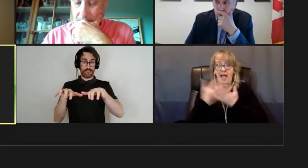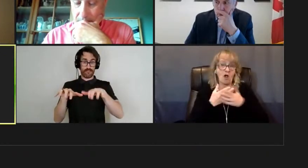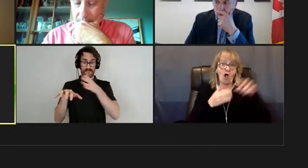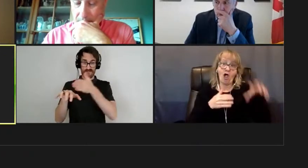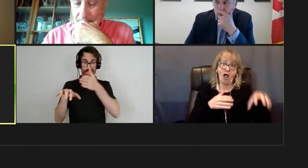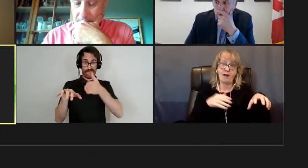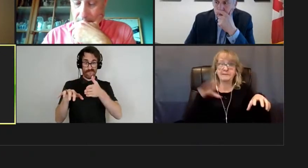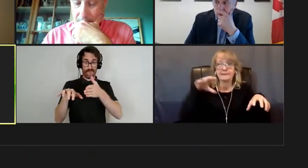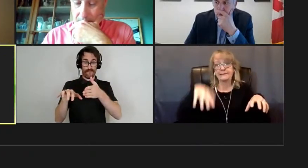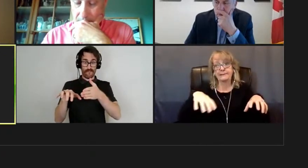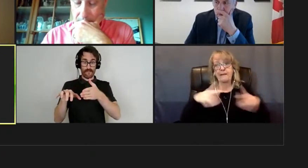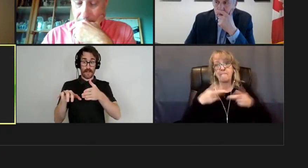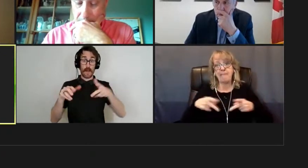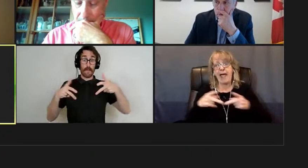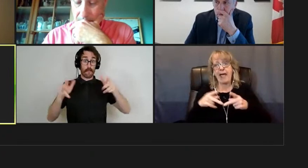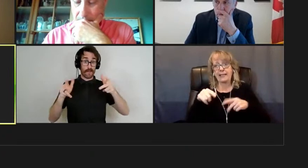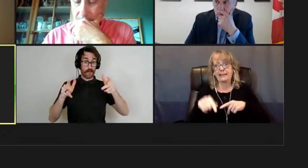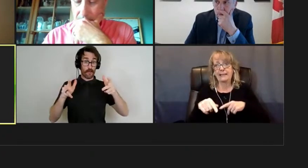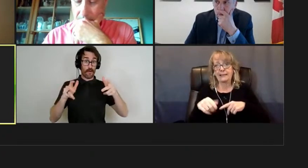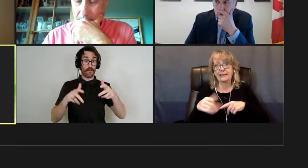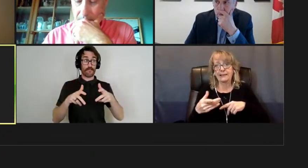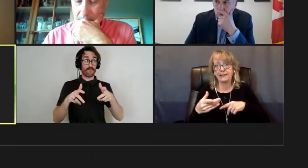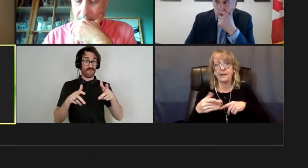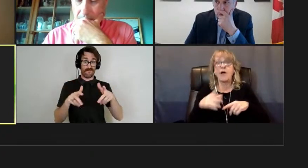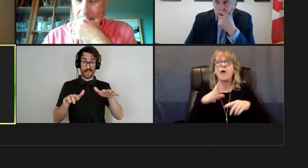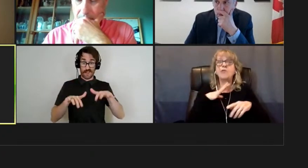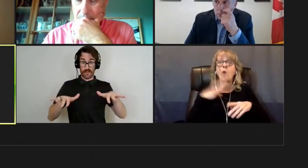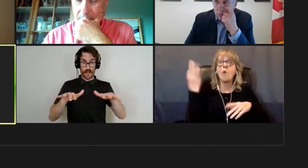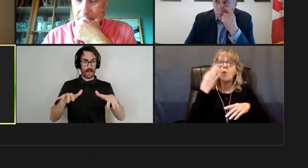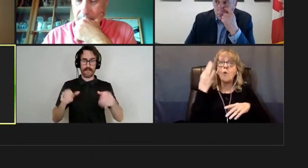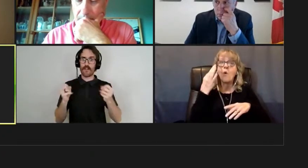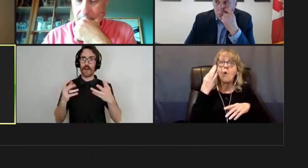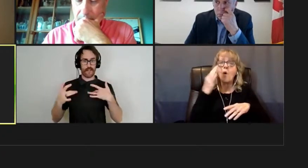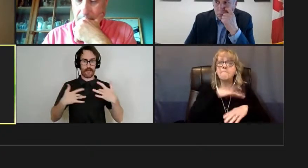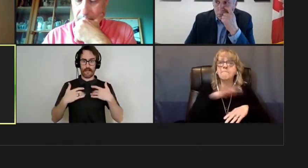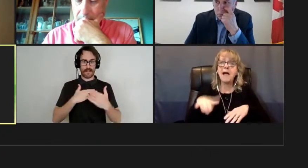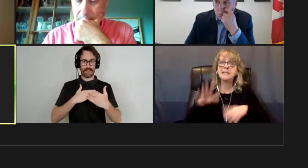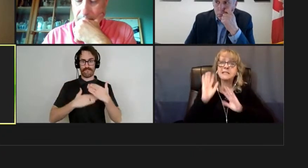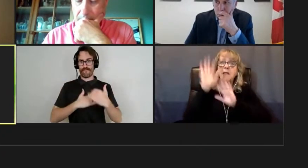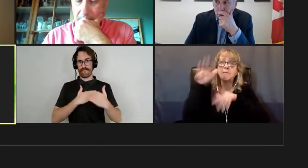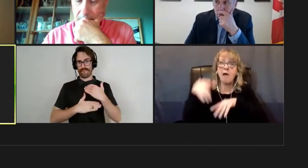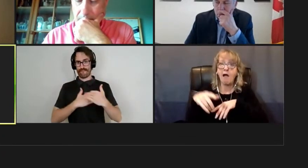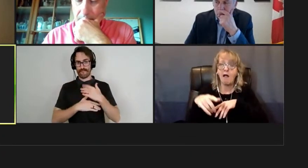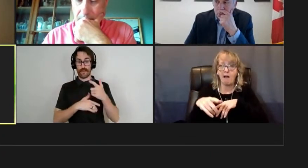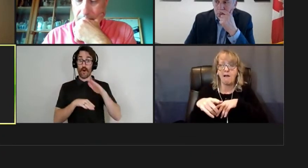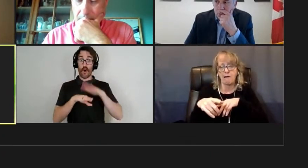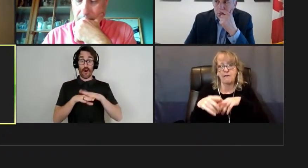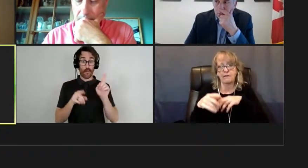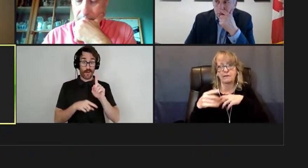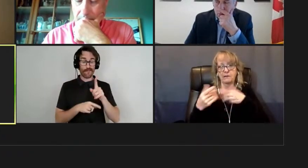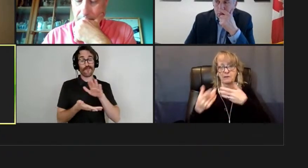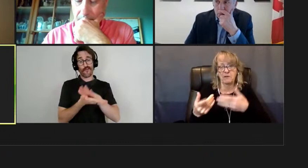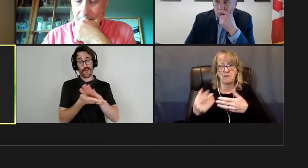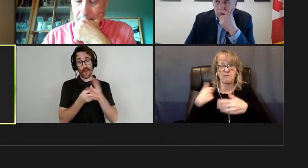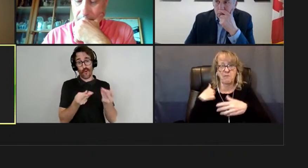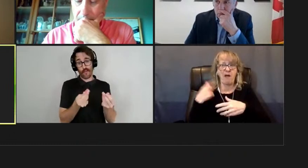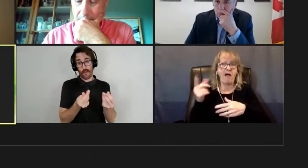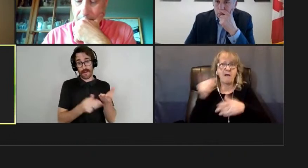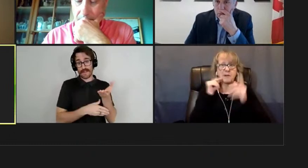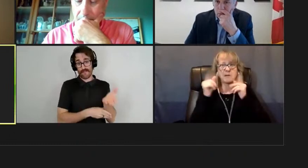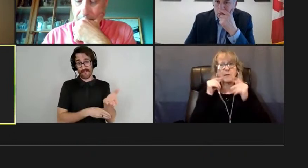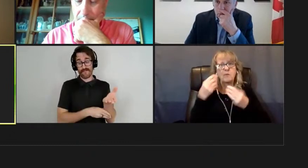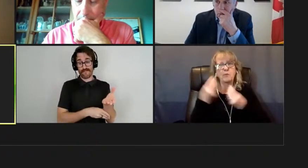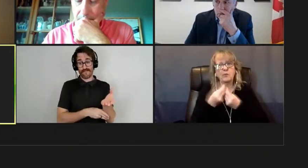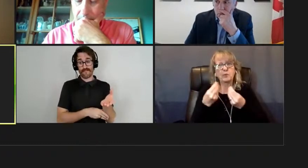Some of those basketball courts that I'm getting lots of complaints about are on the school property, as an example.